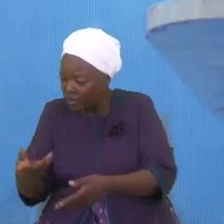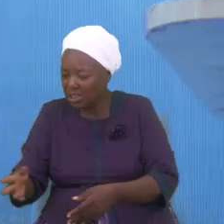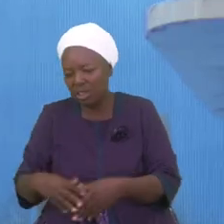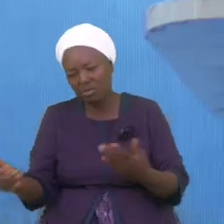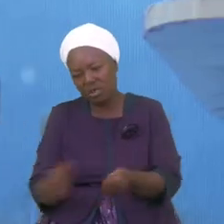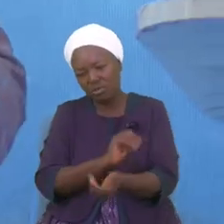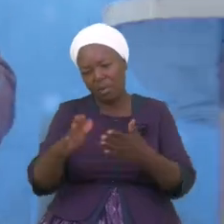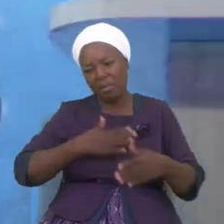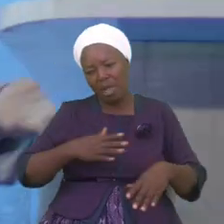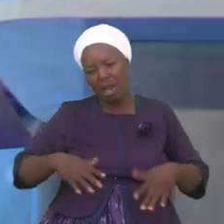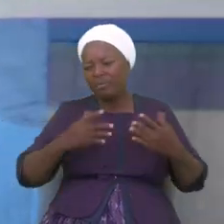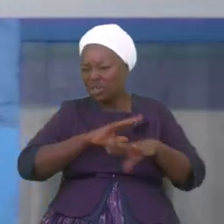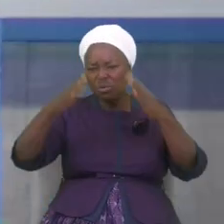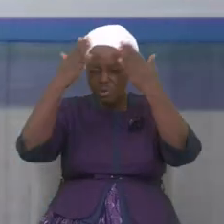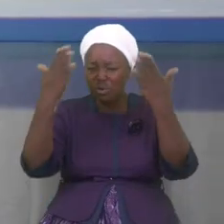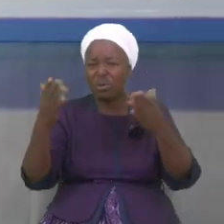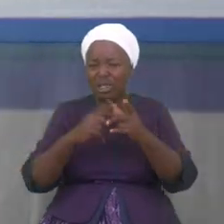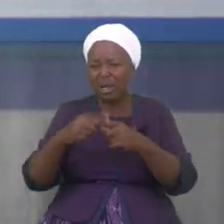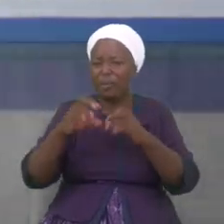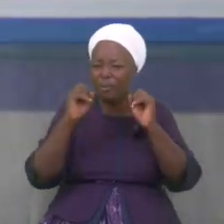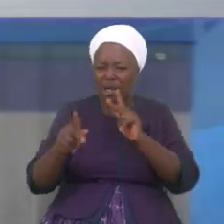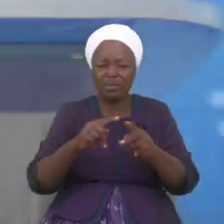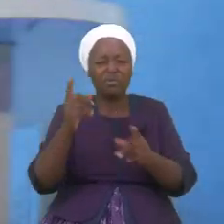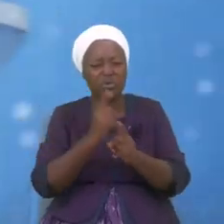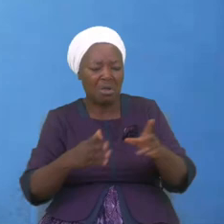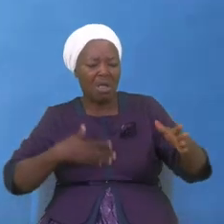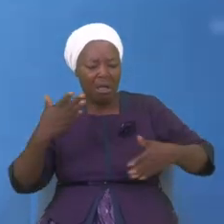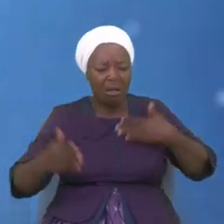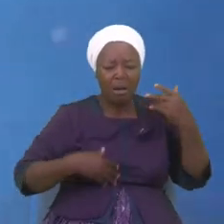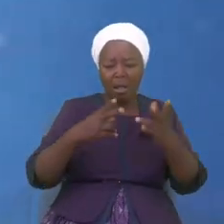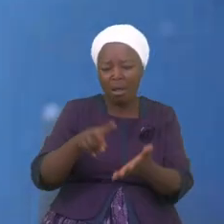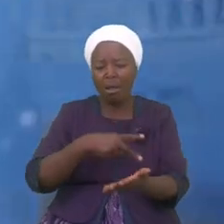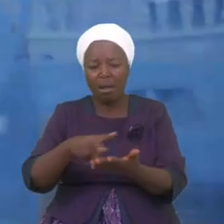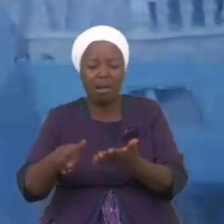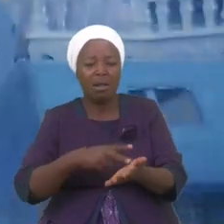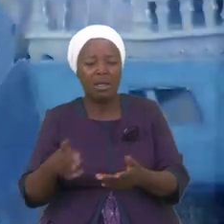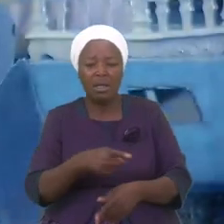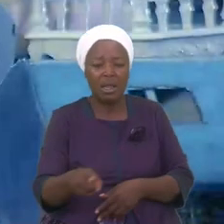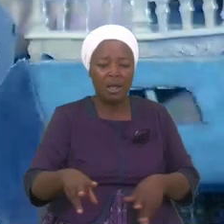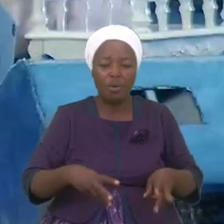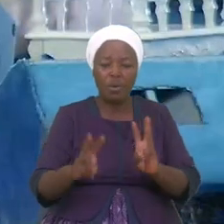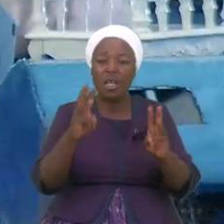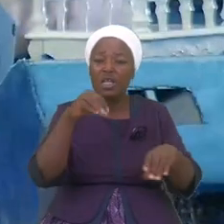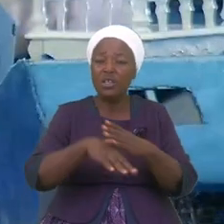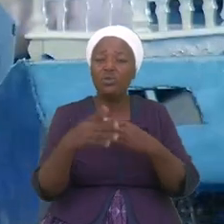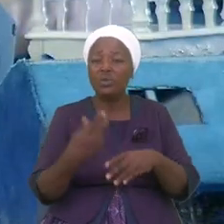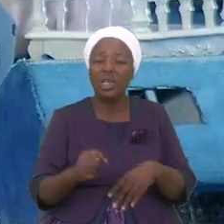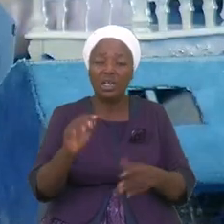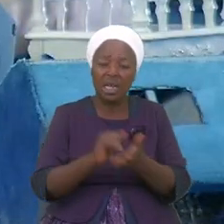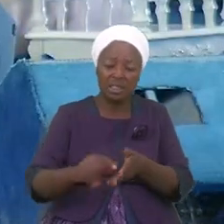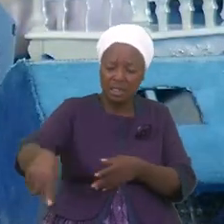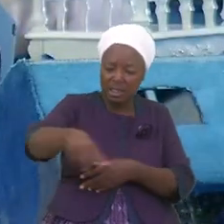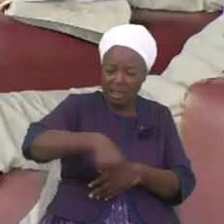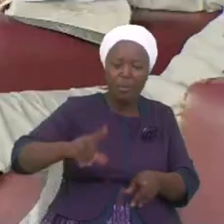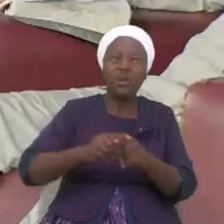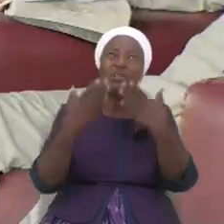know. And they're merrily, joyfully dancing their way into the ditch. But thank God tonight,